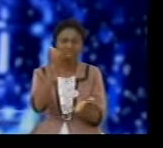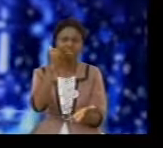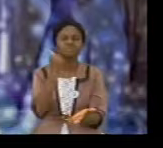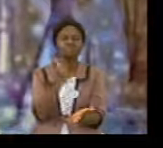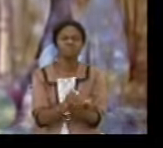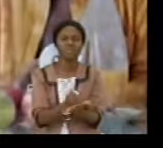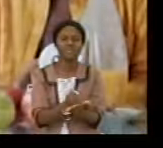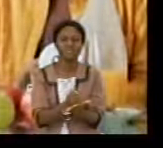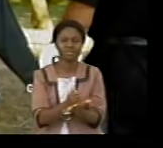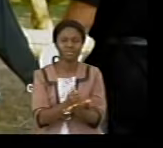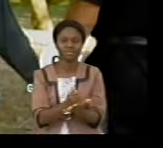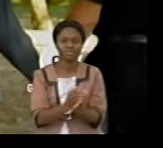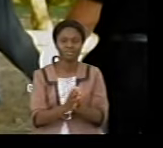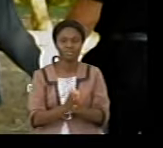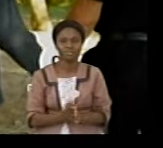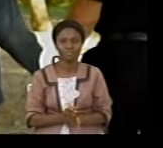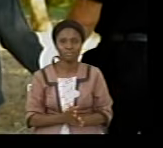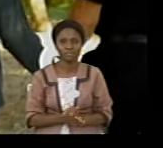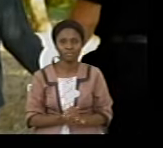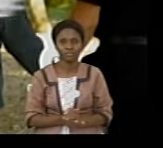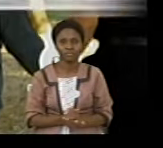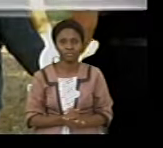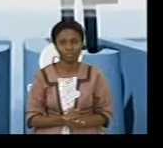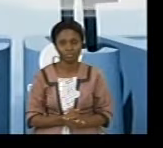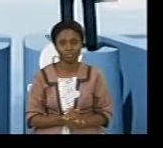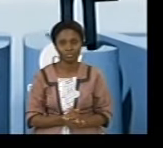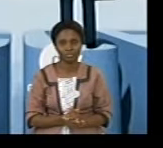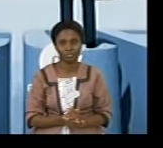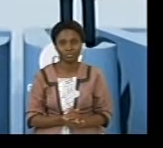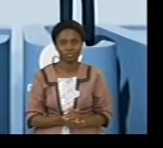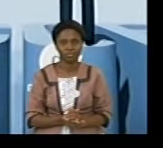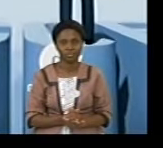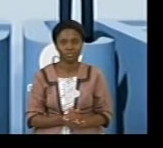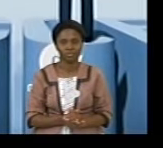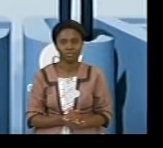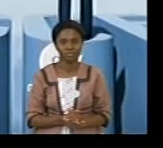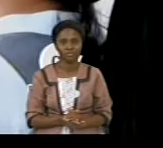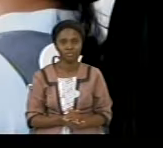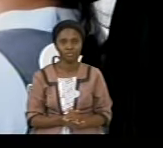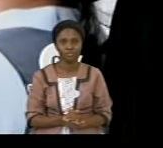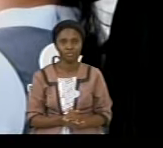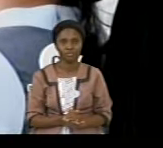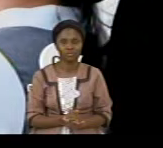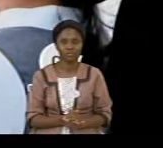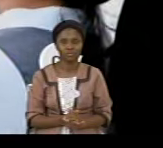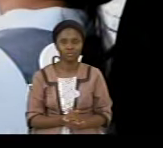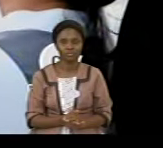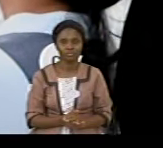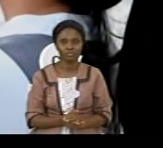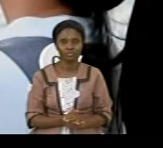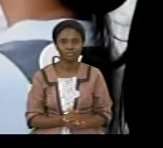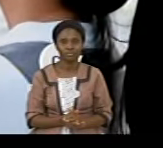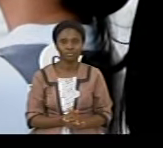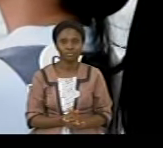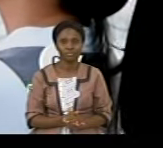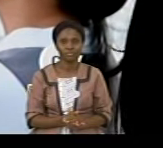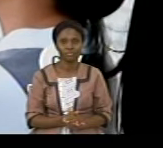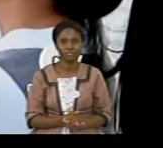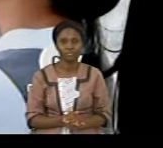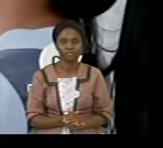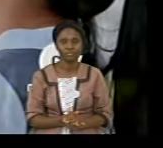Amen. Thank you for joining us on our program today. Perhaps you have responded to God's call to